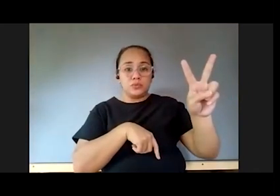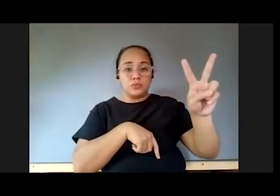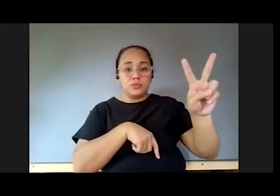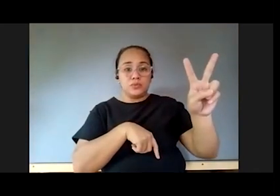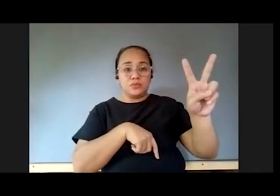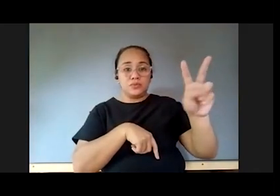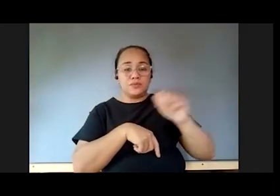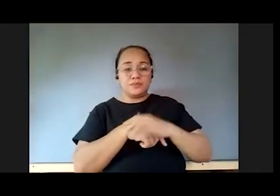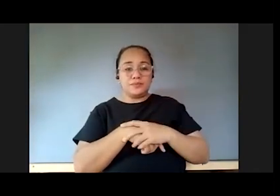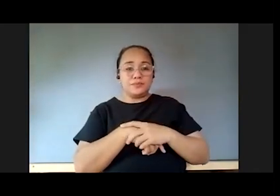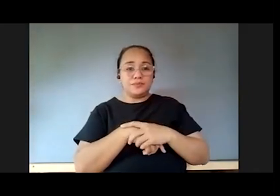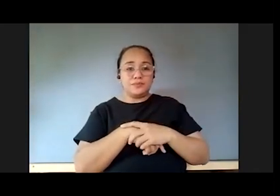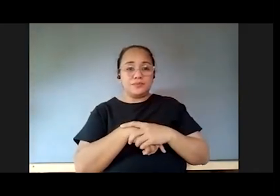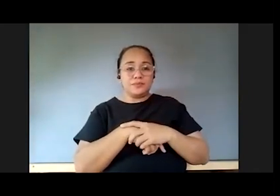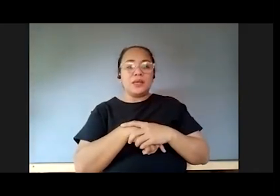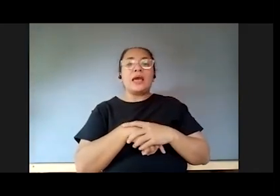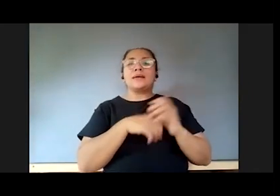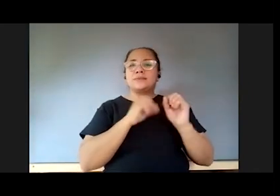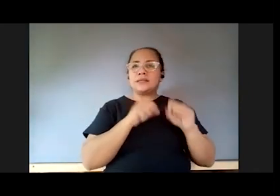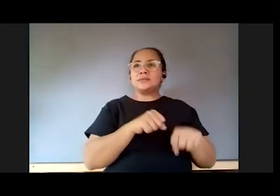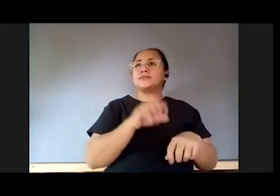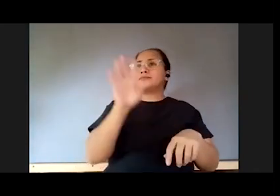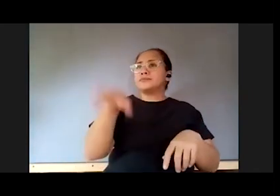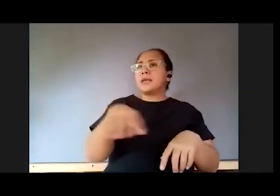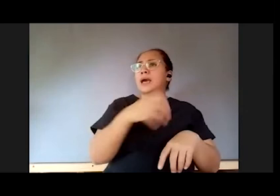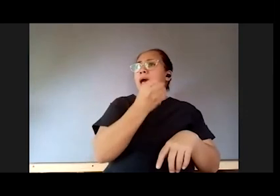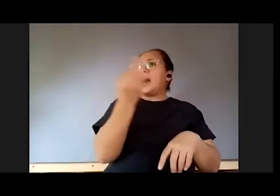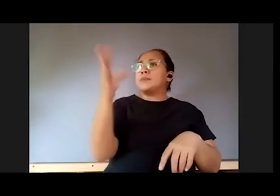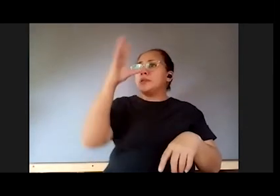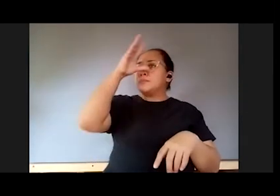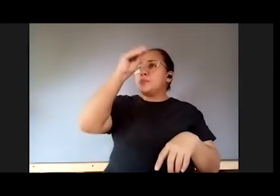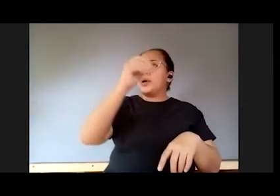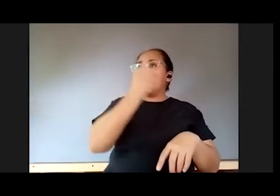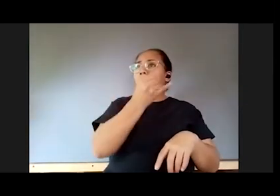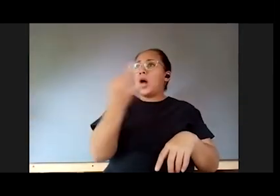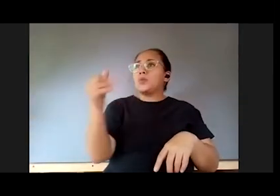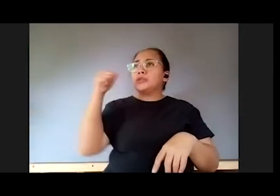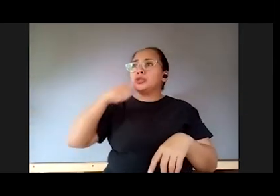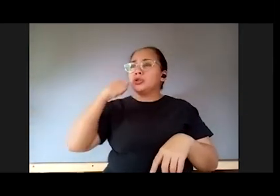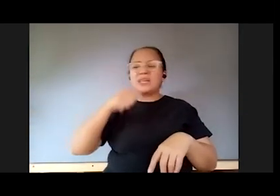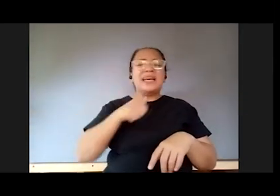And then you can say, how many boys and how many girls? You don't need to add have in this sentence.